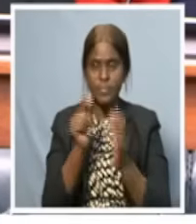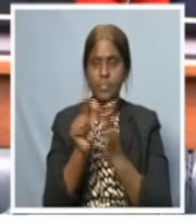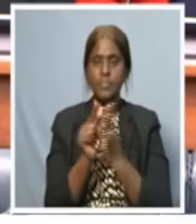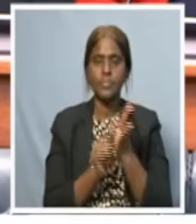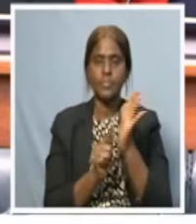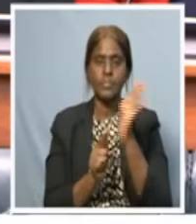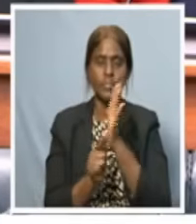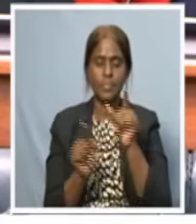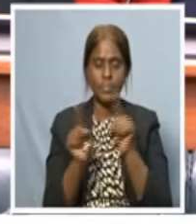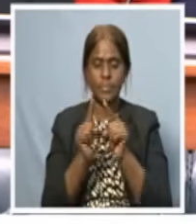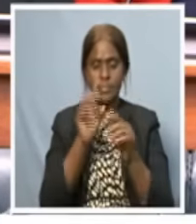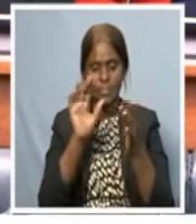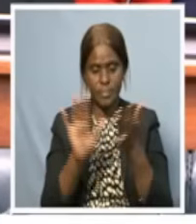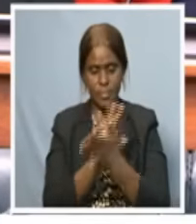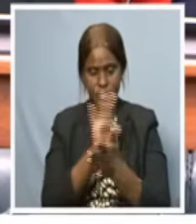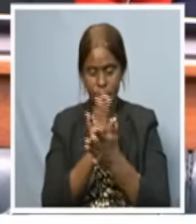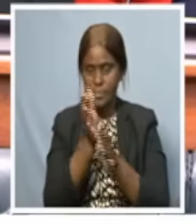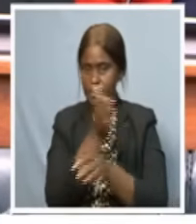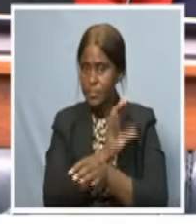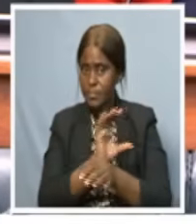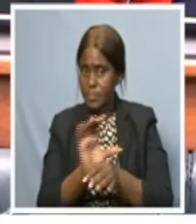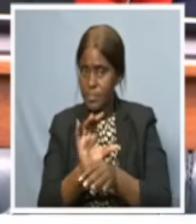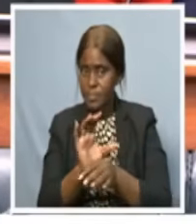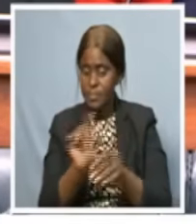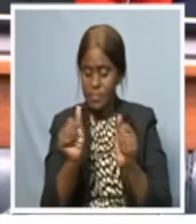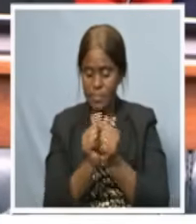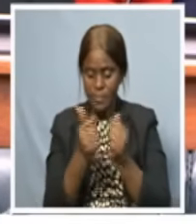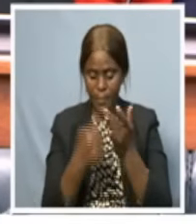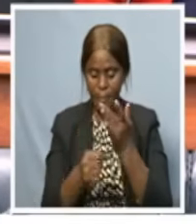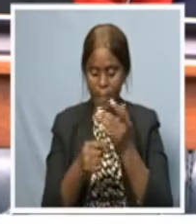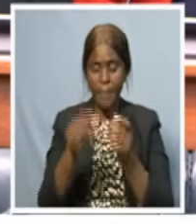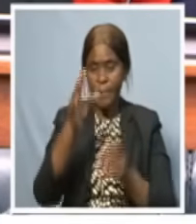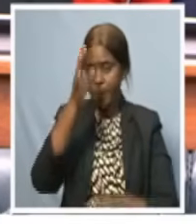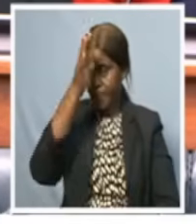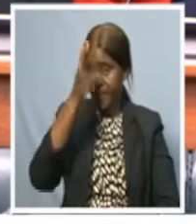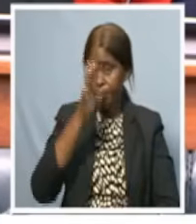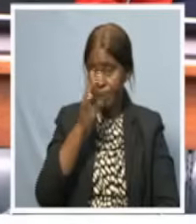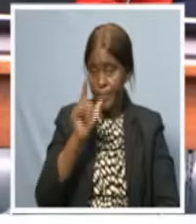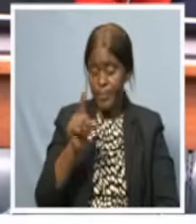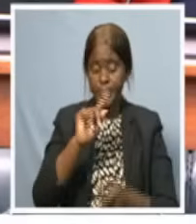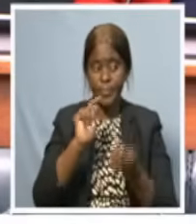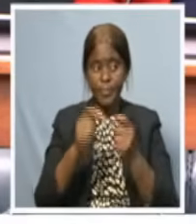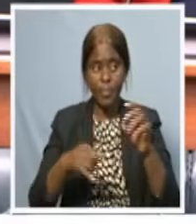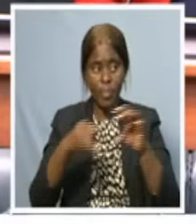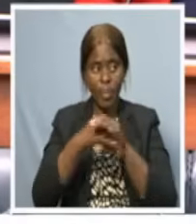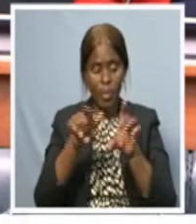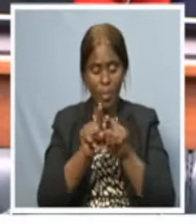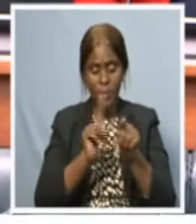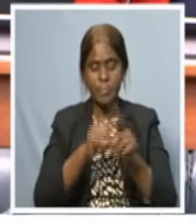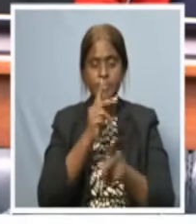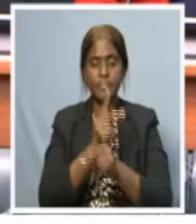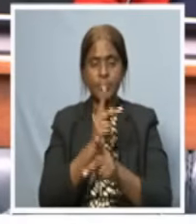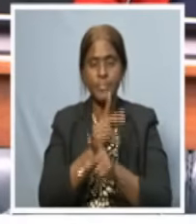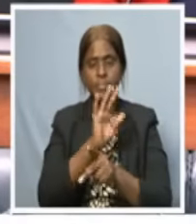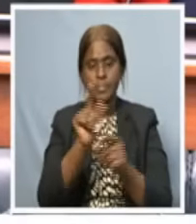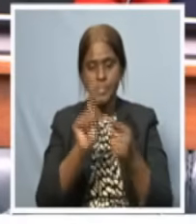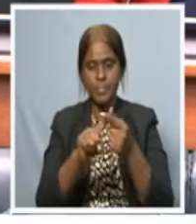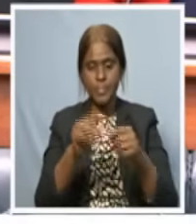existing laws, accelerated digital literacy, enhanced parental involvement, and